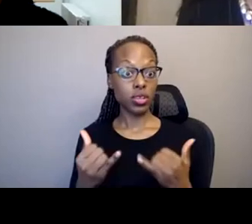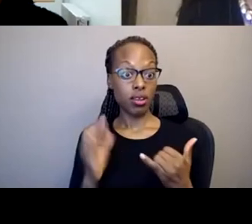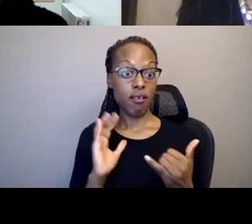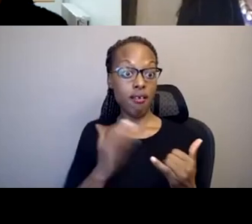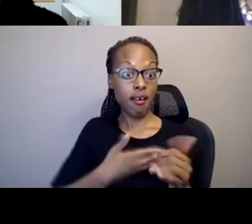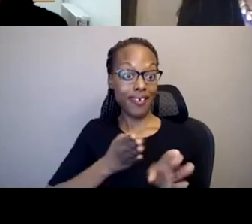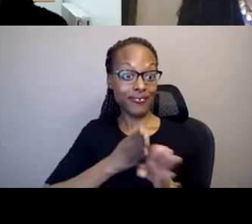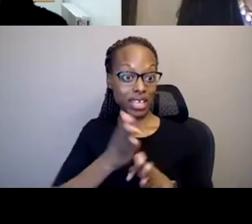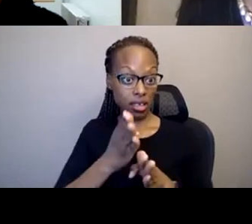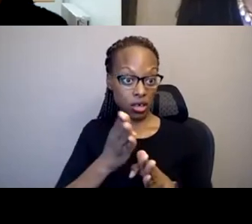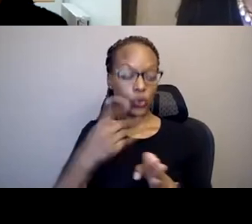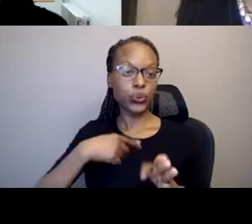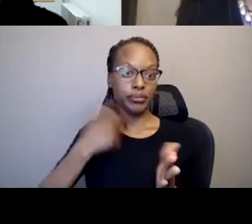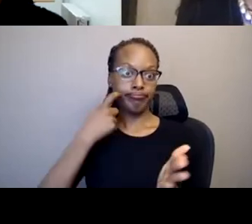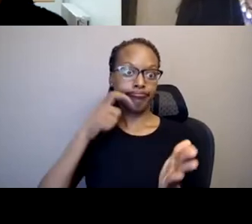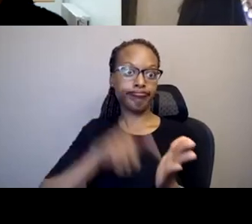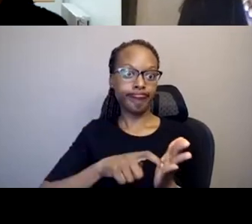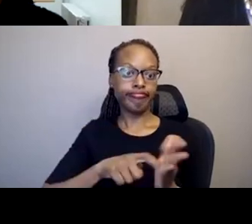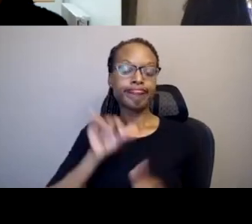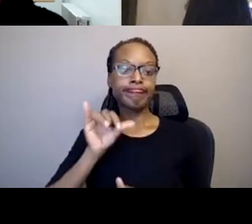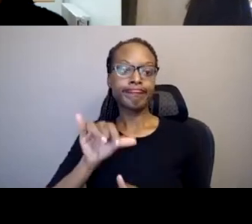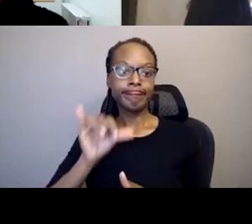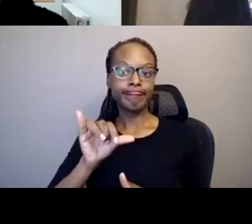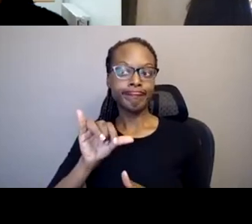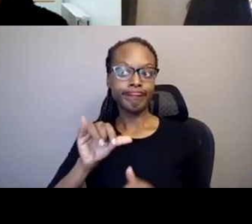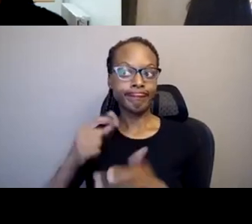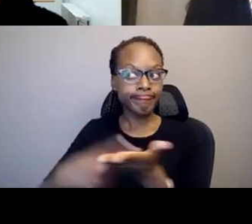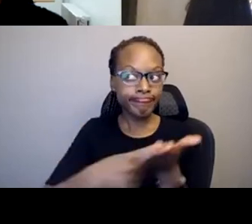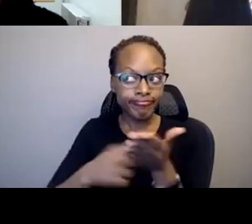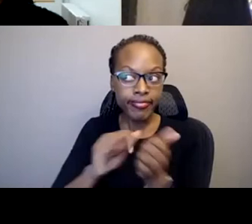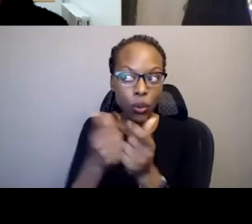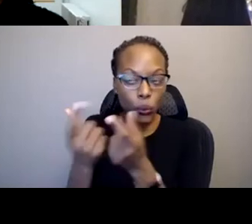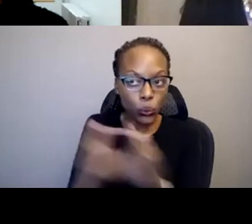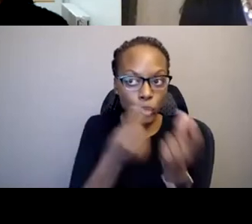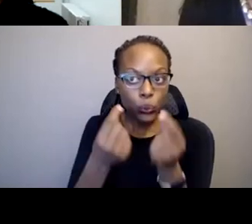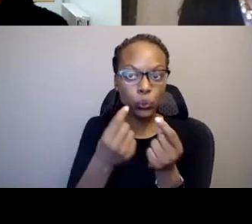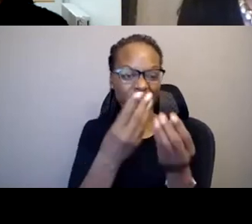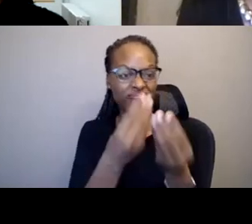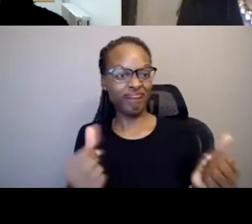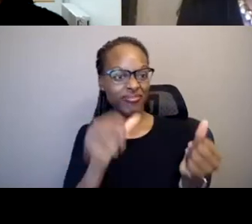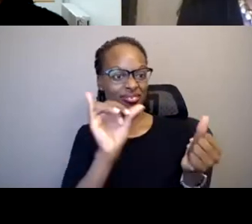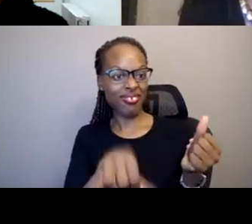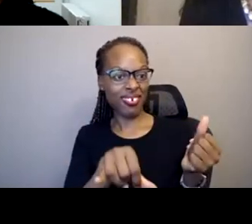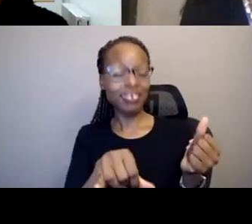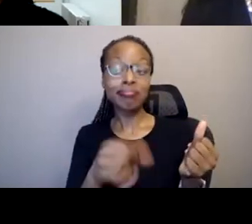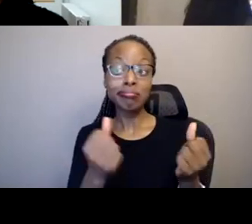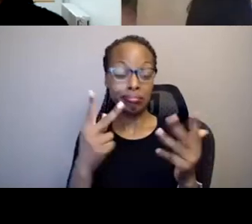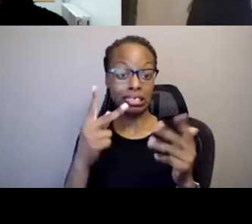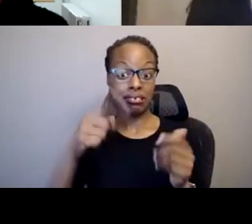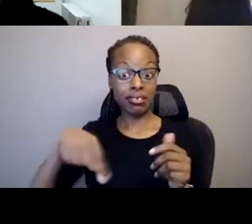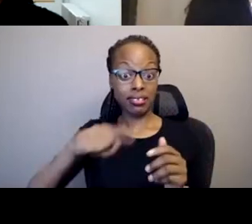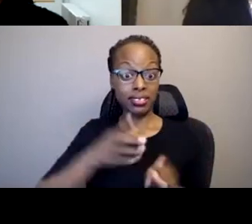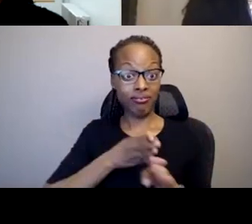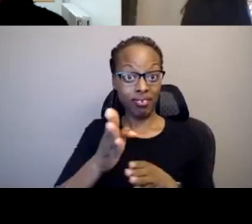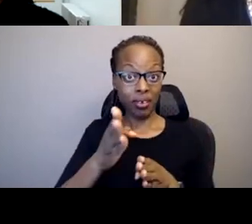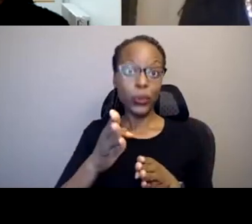what we need to do to address the inequities. Many in the field are rightfully fed up and disenchanted with philanthropy, tired of being extracted from